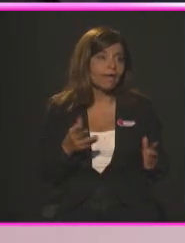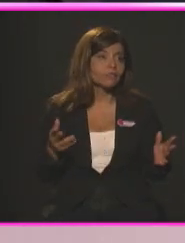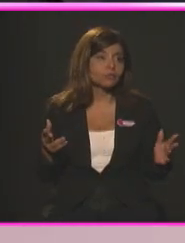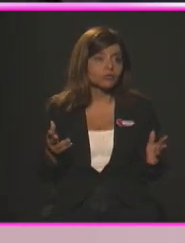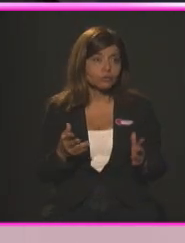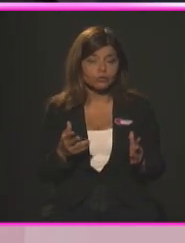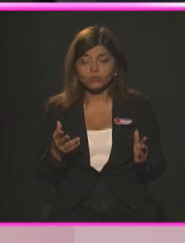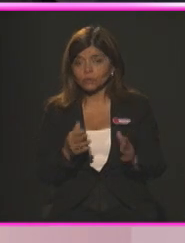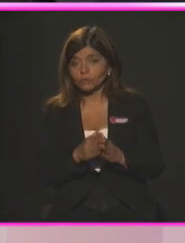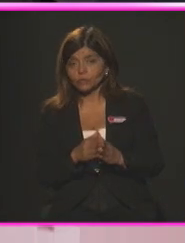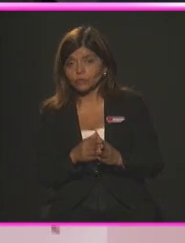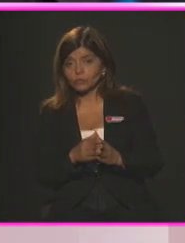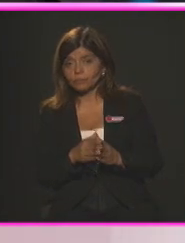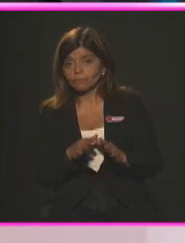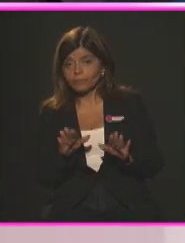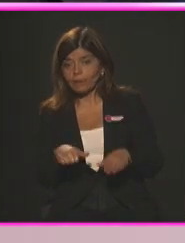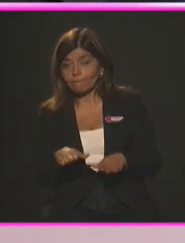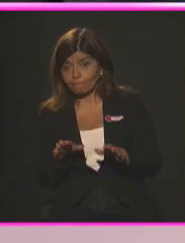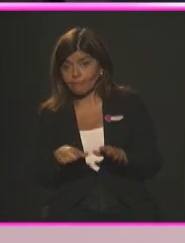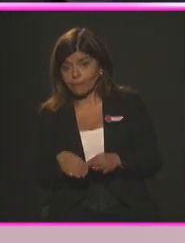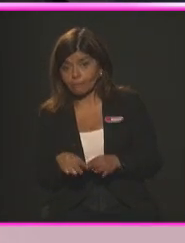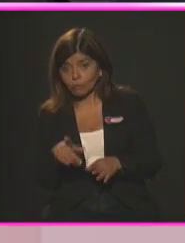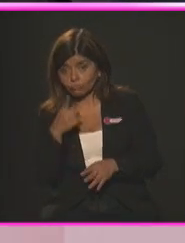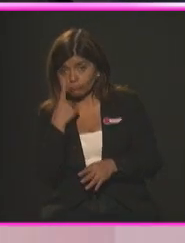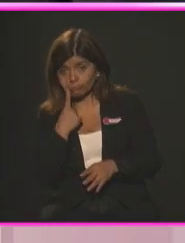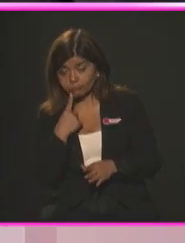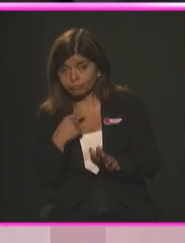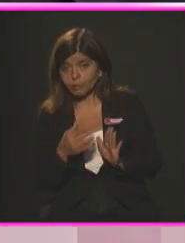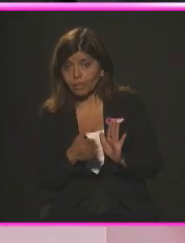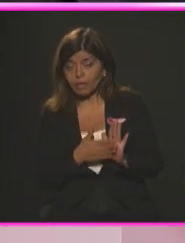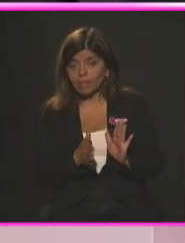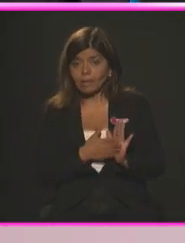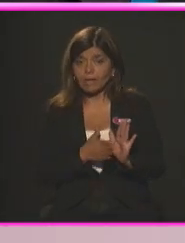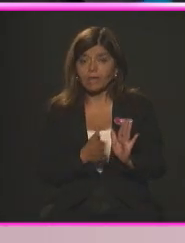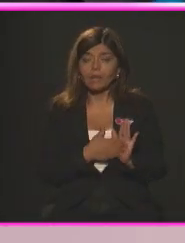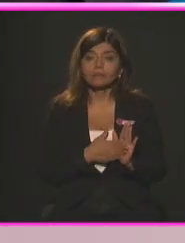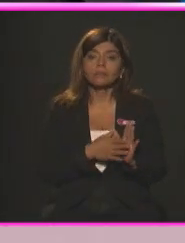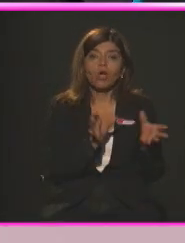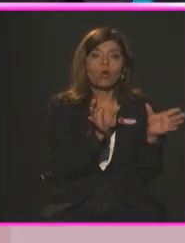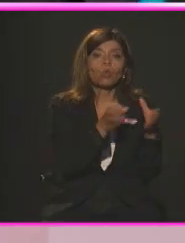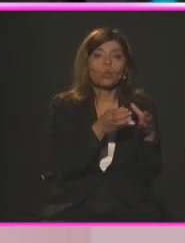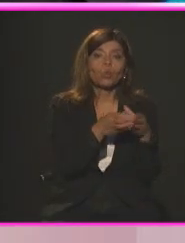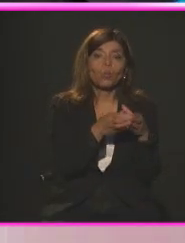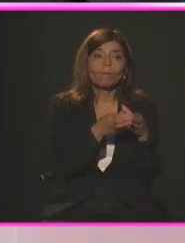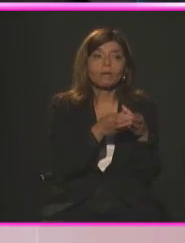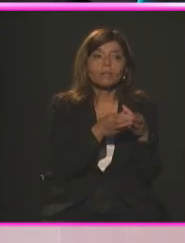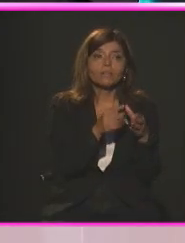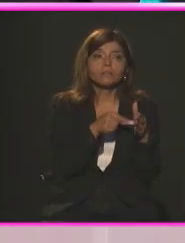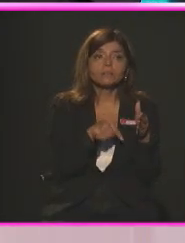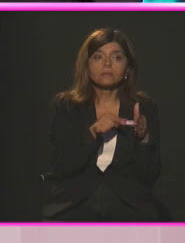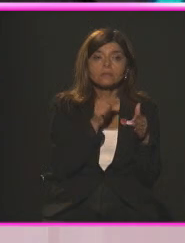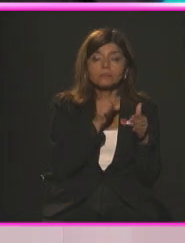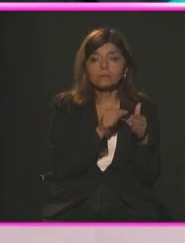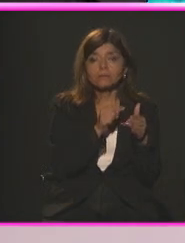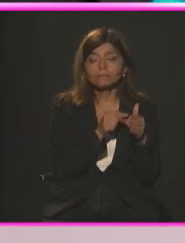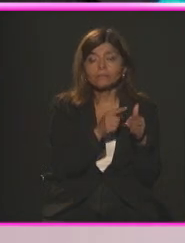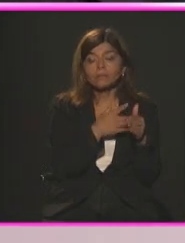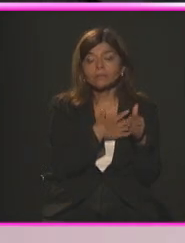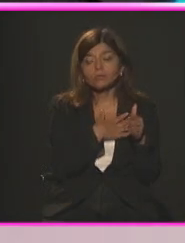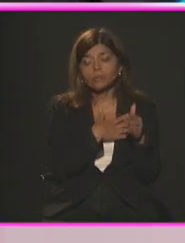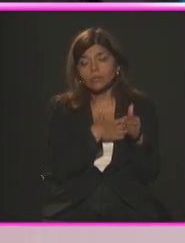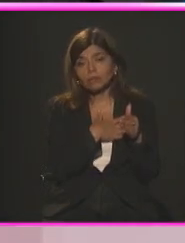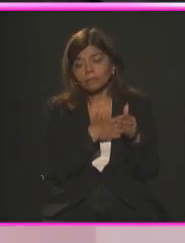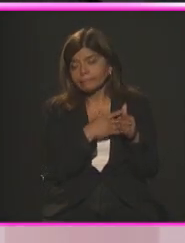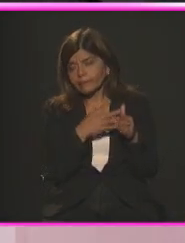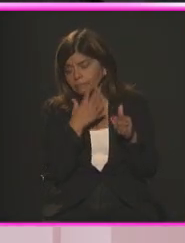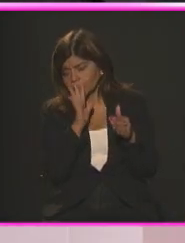kind of sample clusters together on this plot. But I won't go into much detail on this, but what I do want to